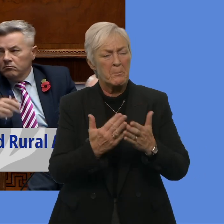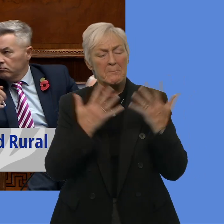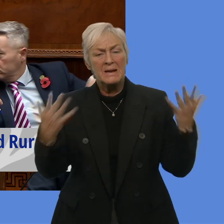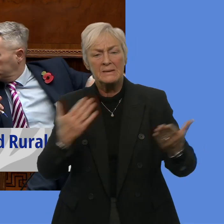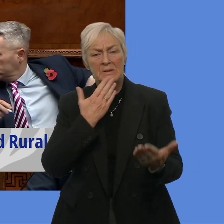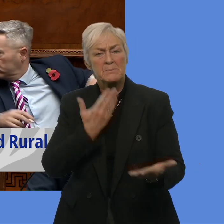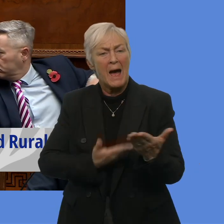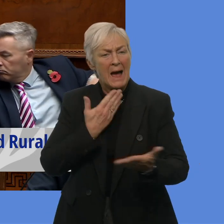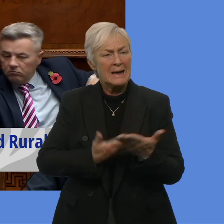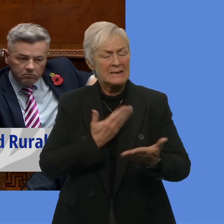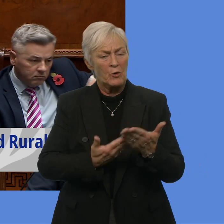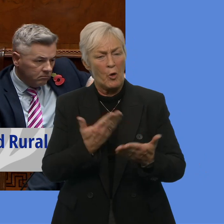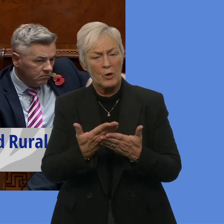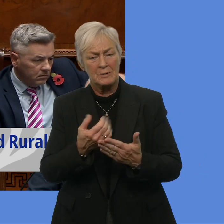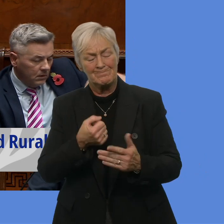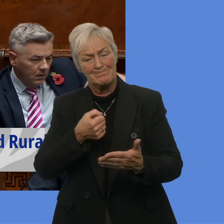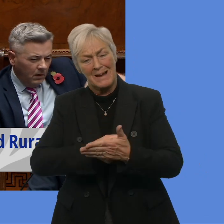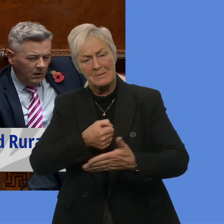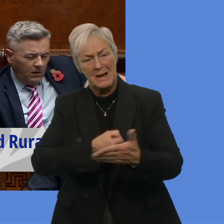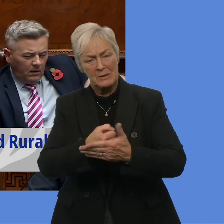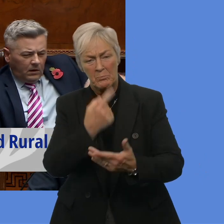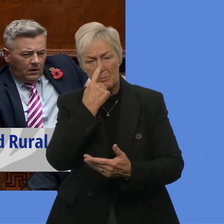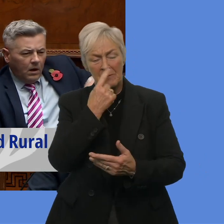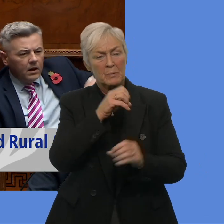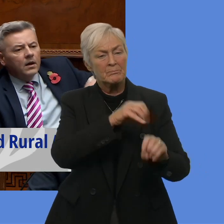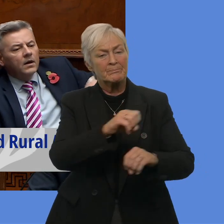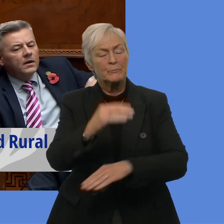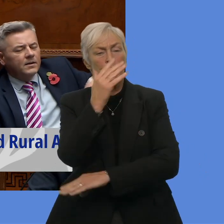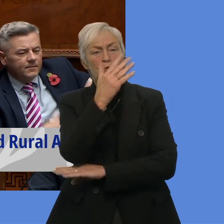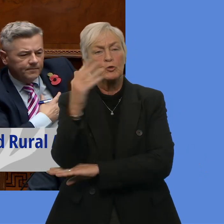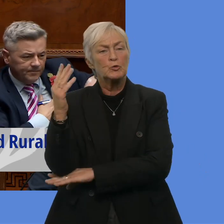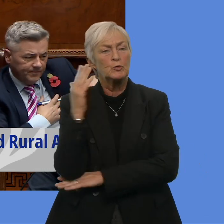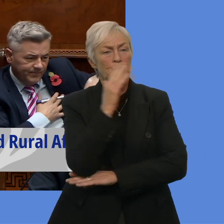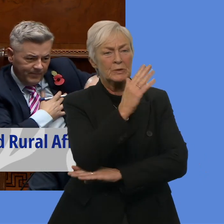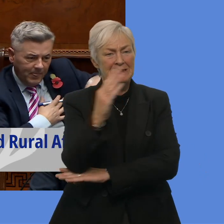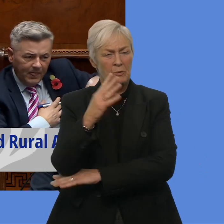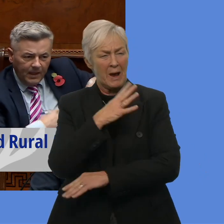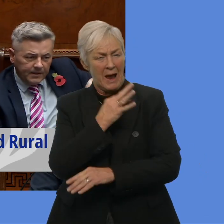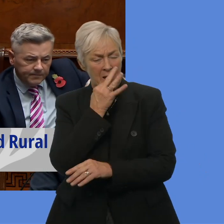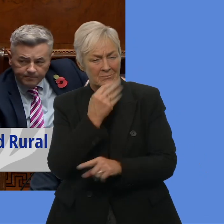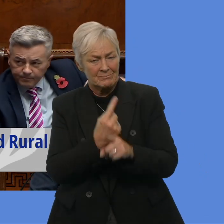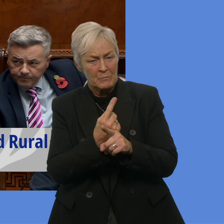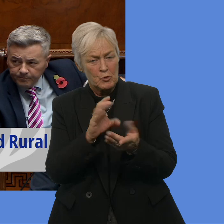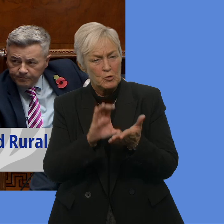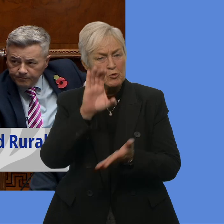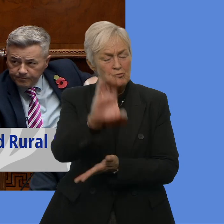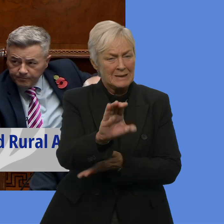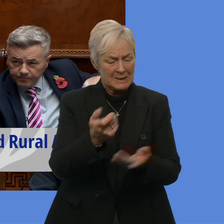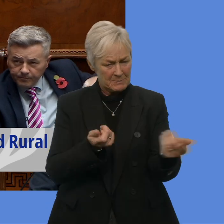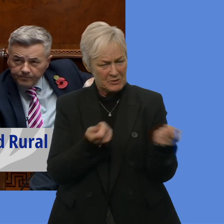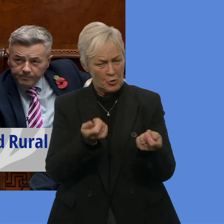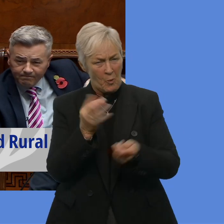to maximise the opportunities in planting trees. So I just wanted to ask around forestry grants and the administration of